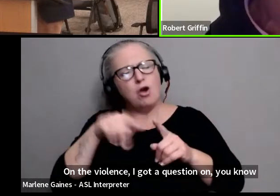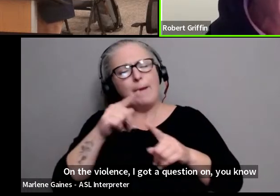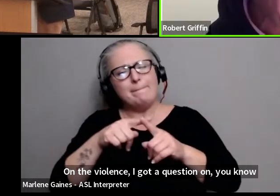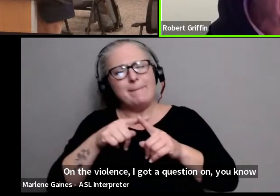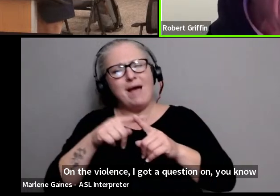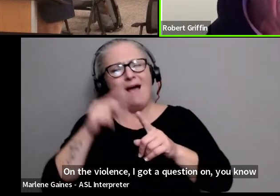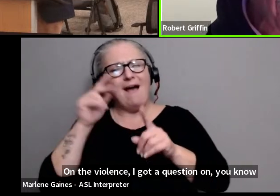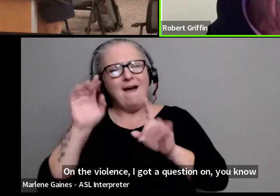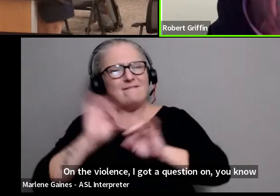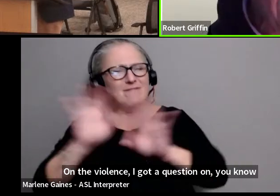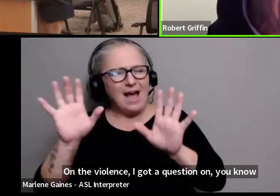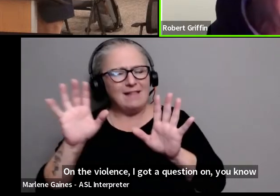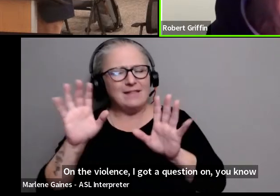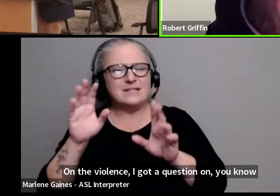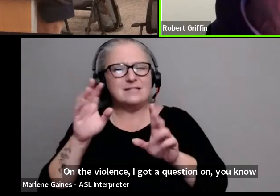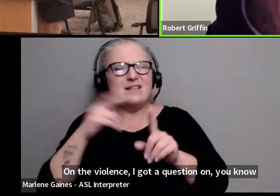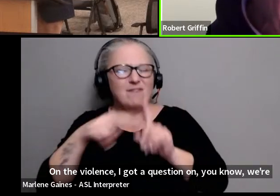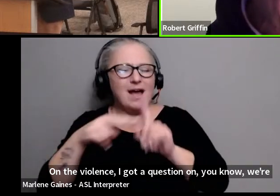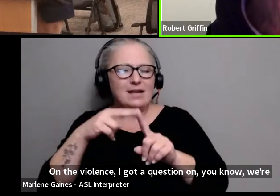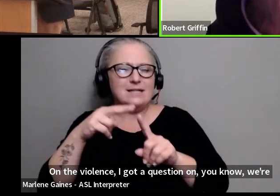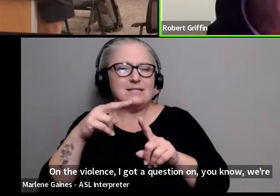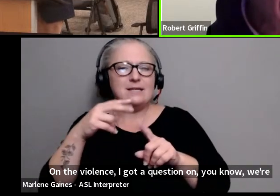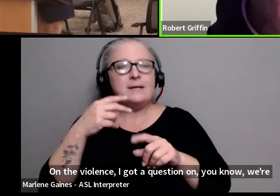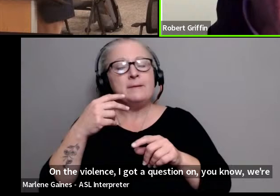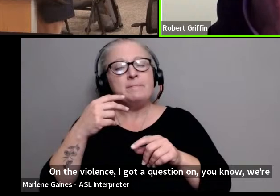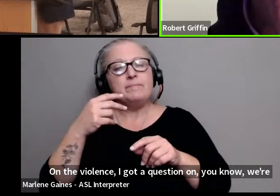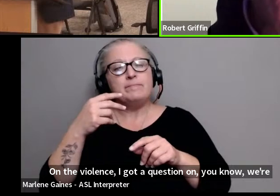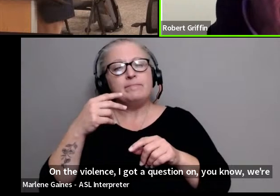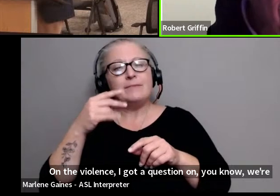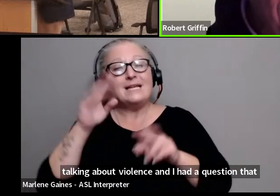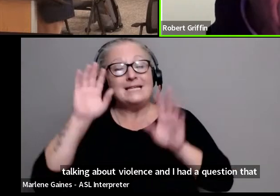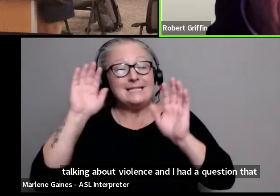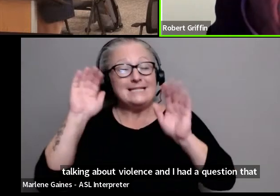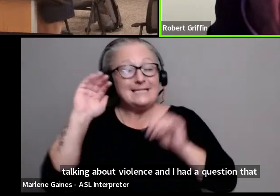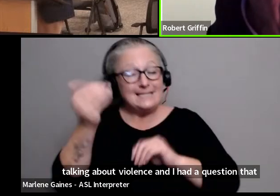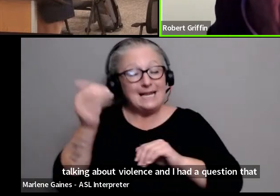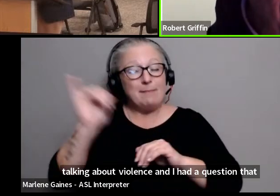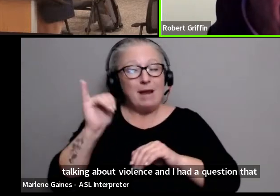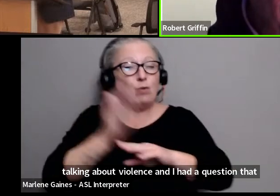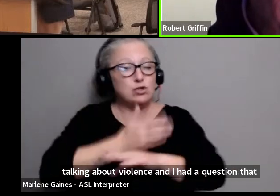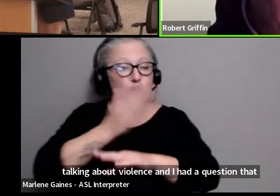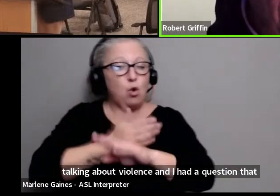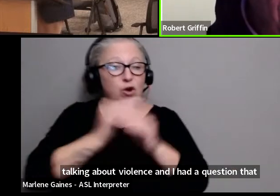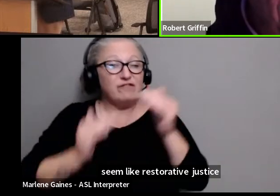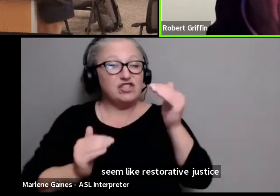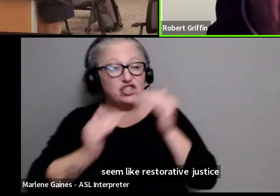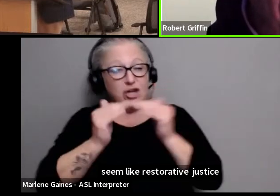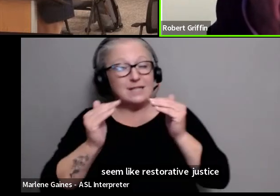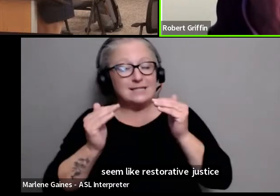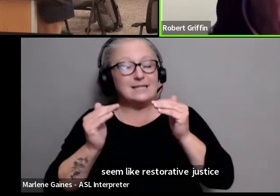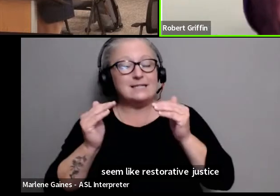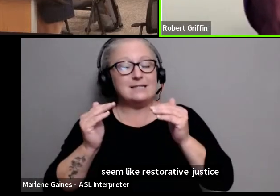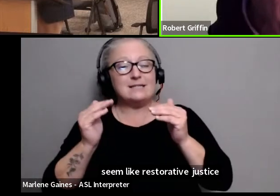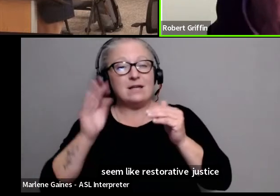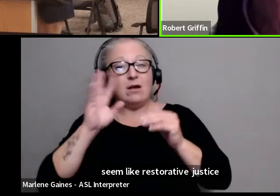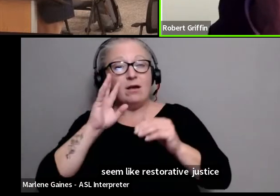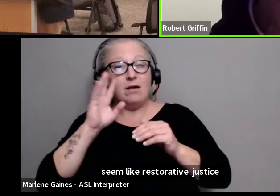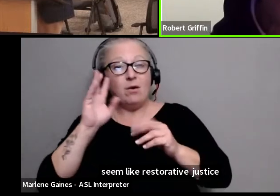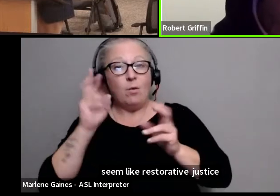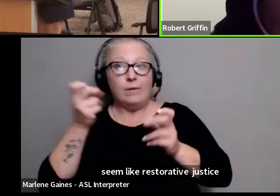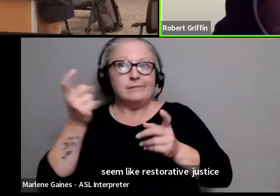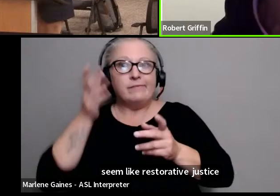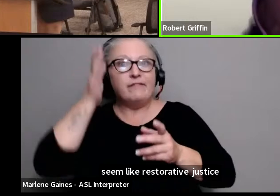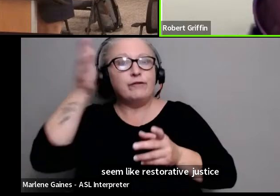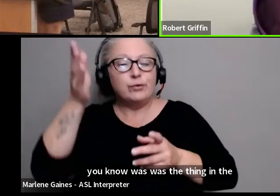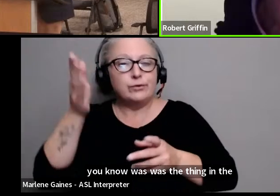about violence, and I had a question that seemed like restorative justice, was the thing of the future somewhere